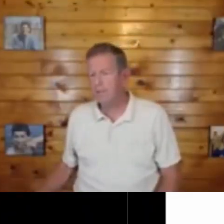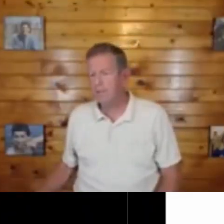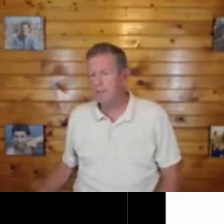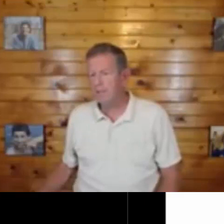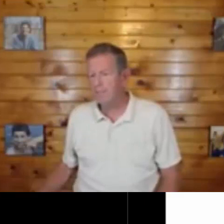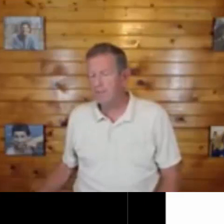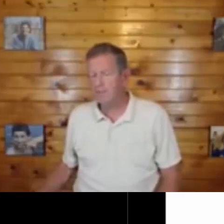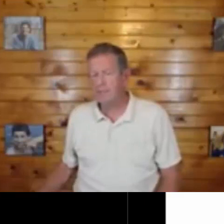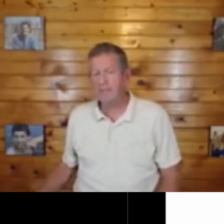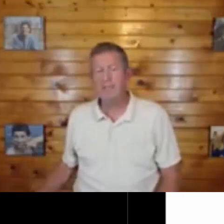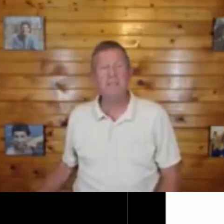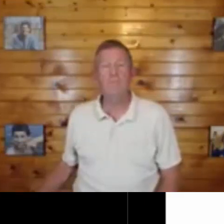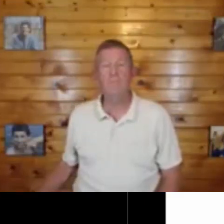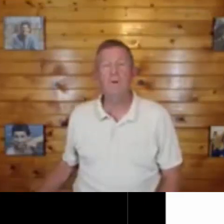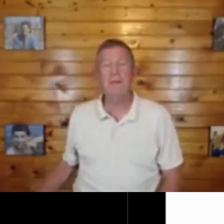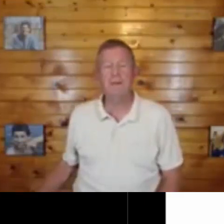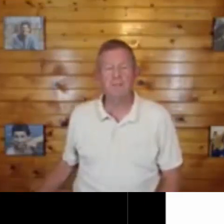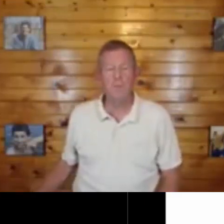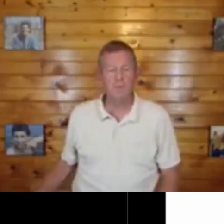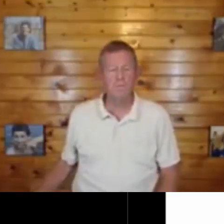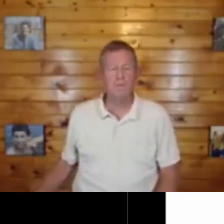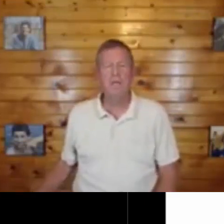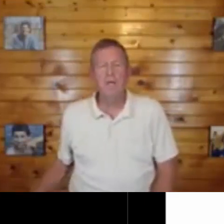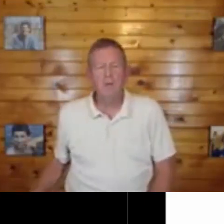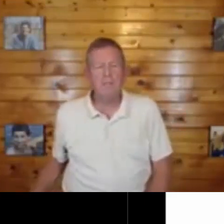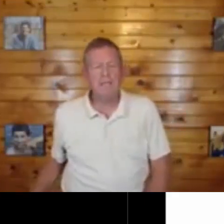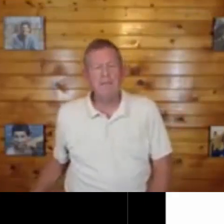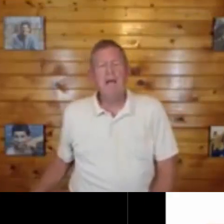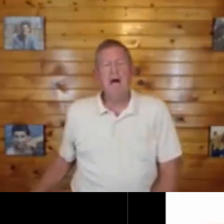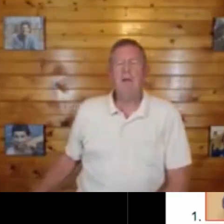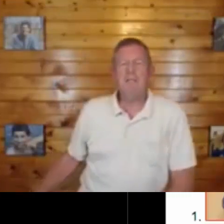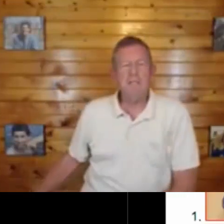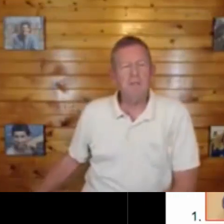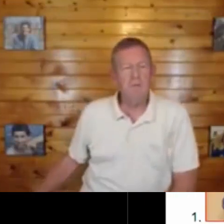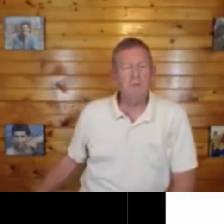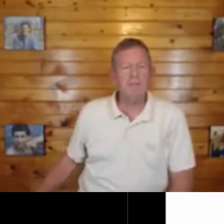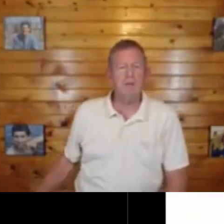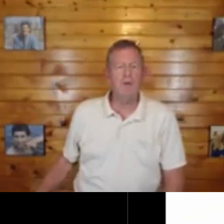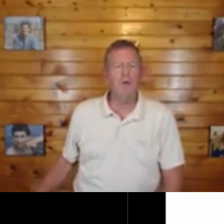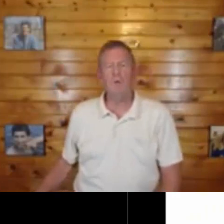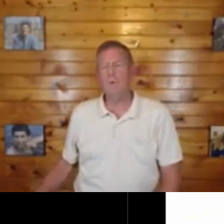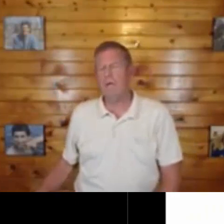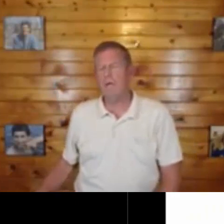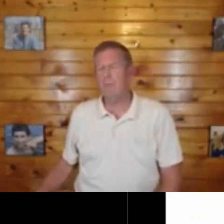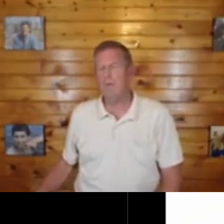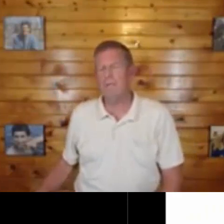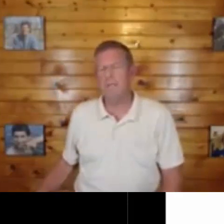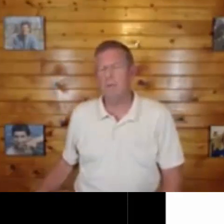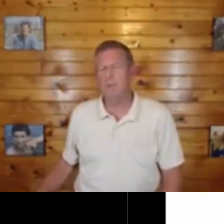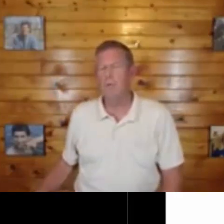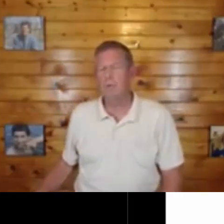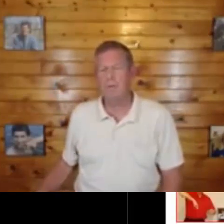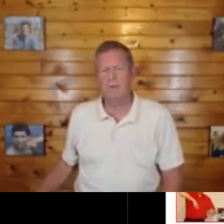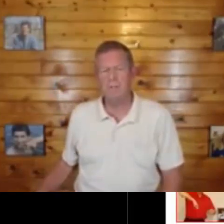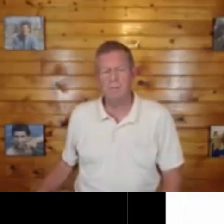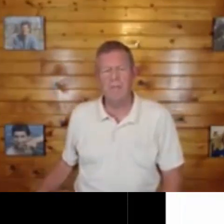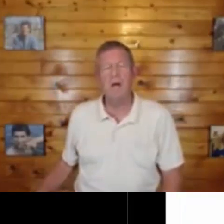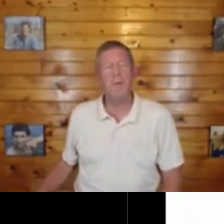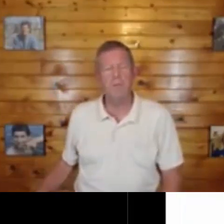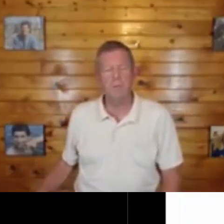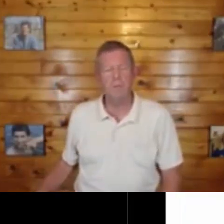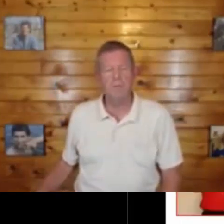vérifie. Ce serait triste si vous ne voyez pas ce que moi je vois. OK. Alors ici, nous sommes dans la leçon 1.12, je